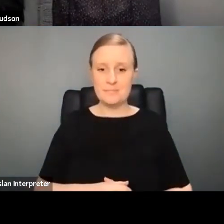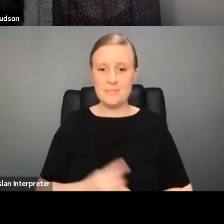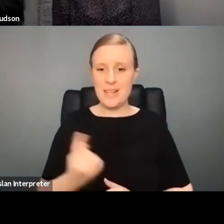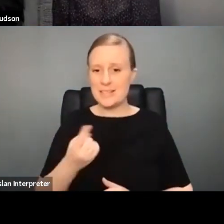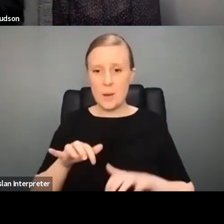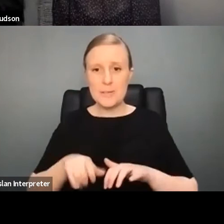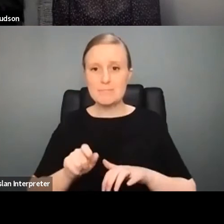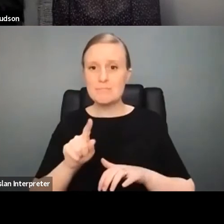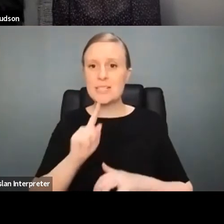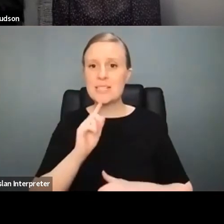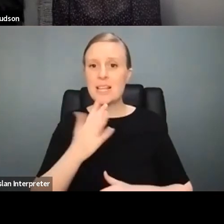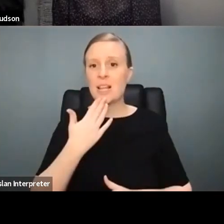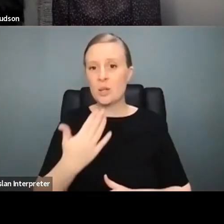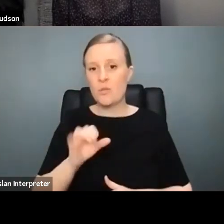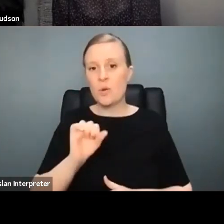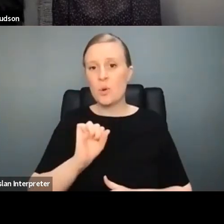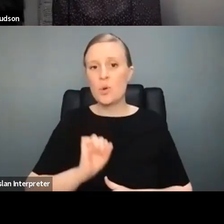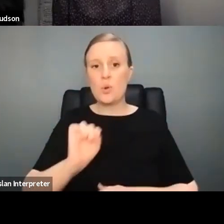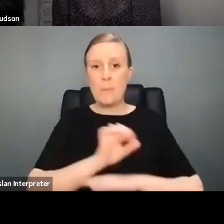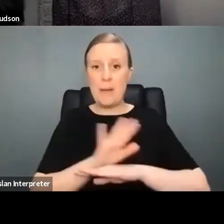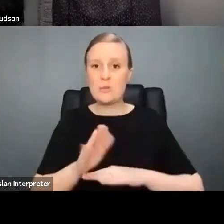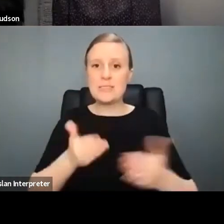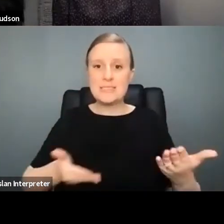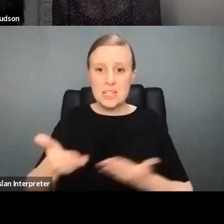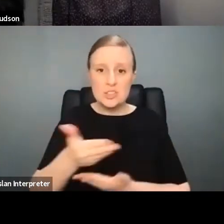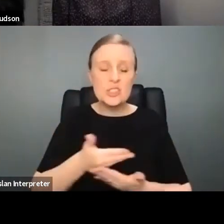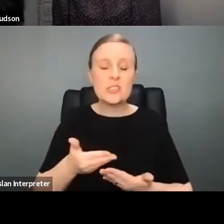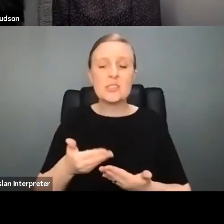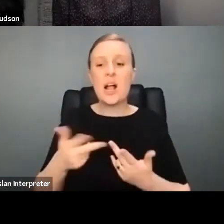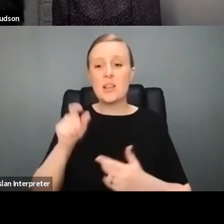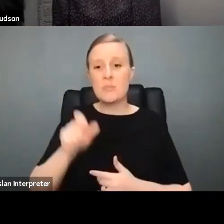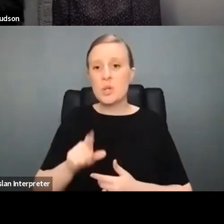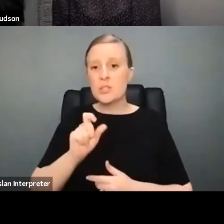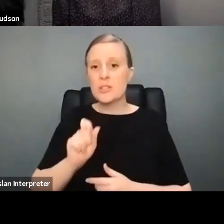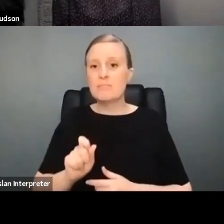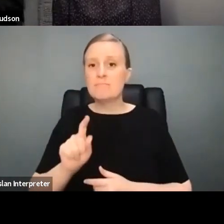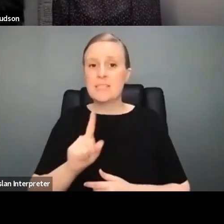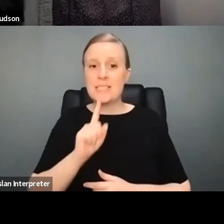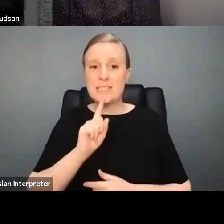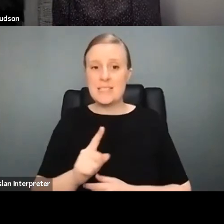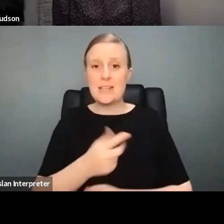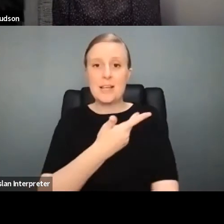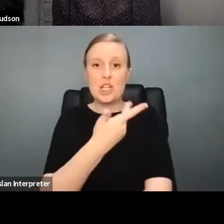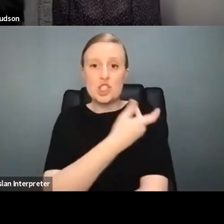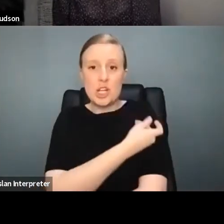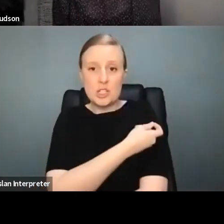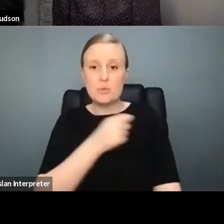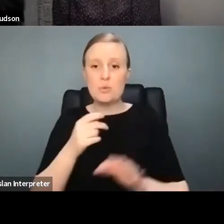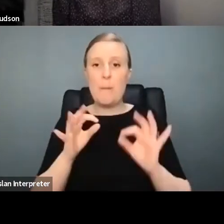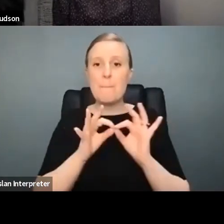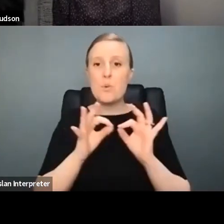for the panel discussion. There's a comment there talking about how injectable buprenorphine has definitely been useful for their